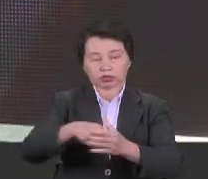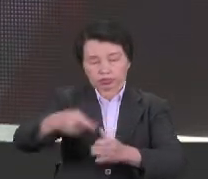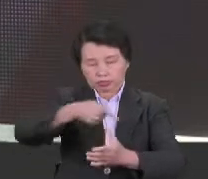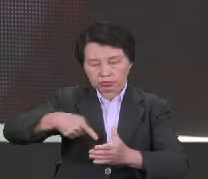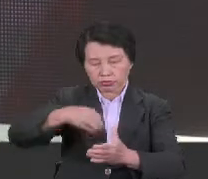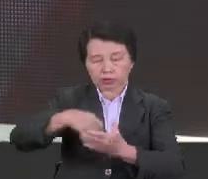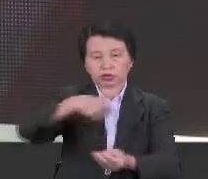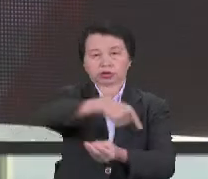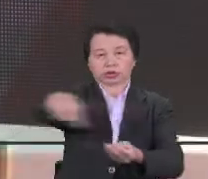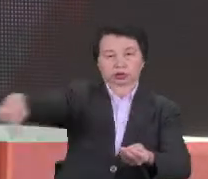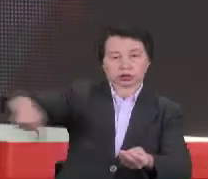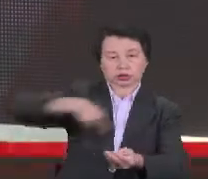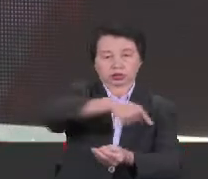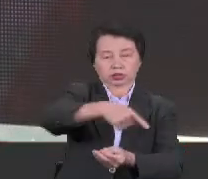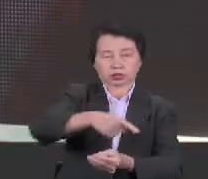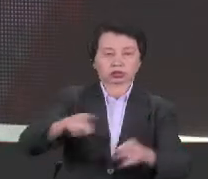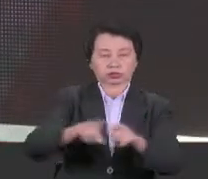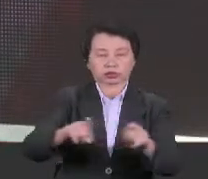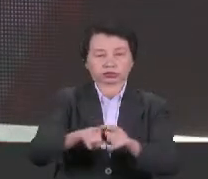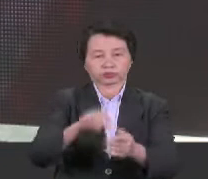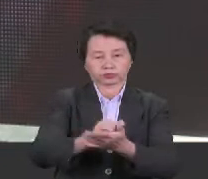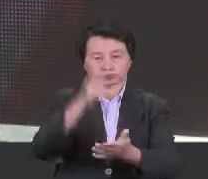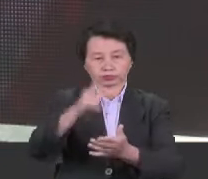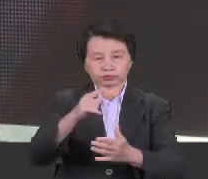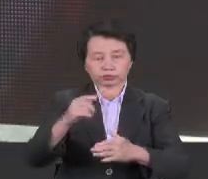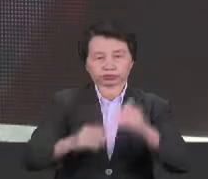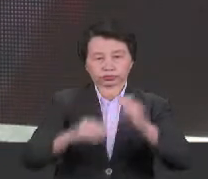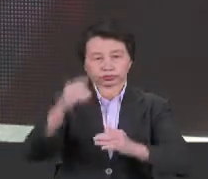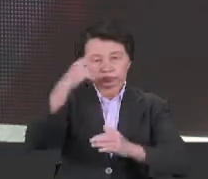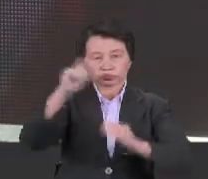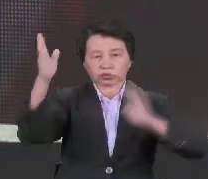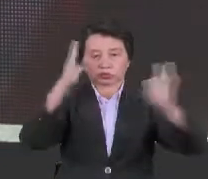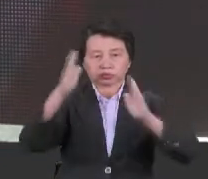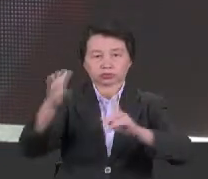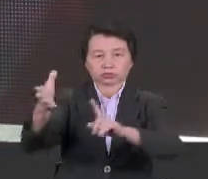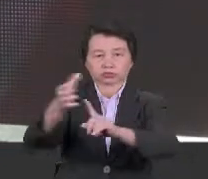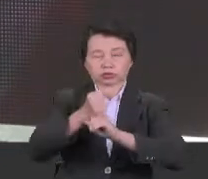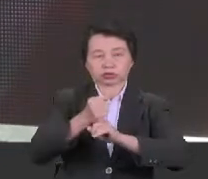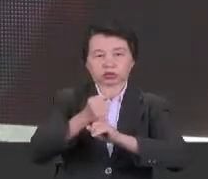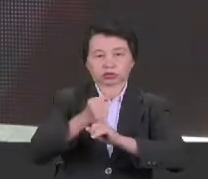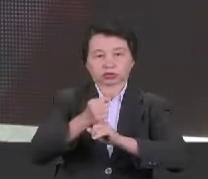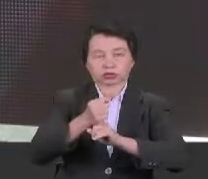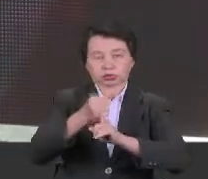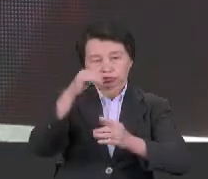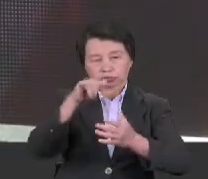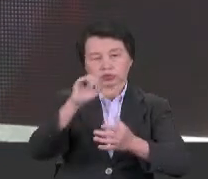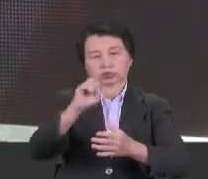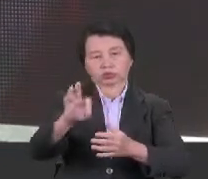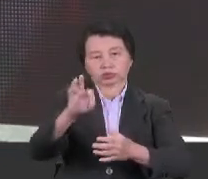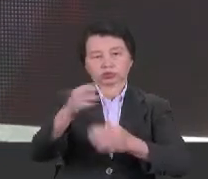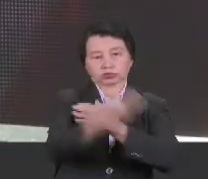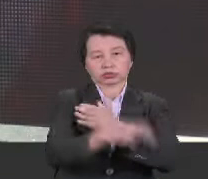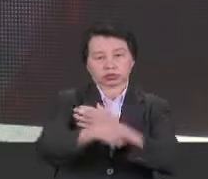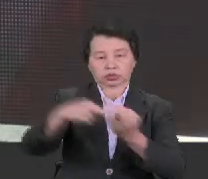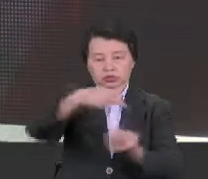the region. It also outlines the building block for Malaysia to achieve its vision of becoming a